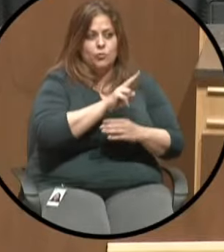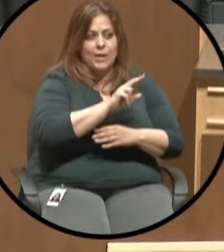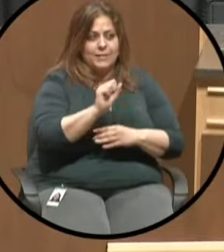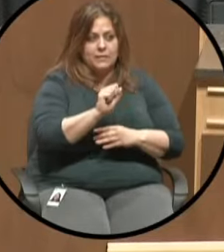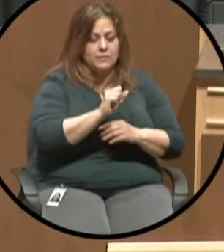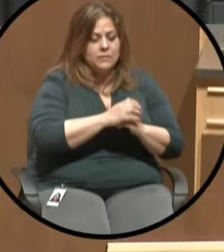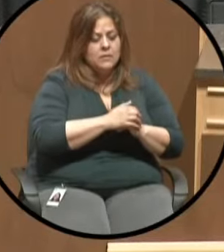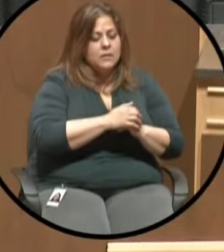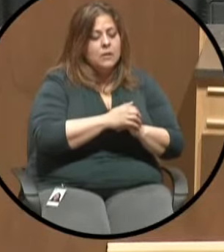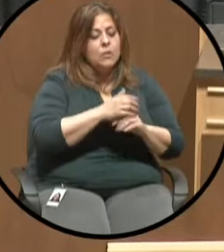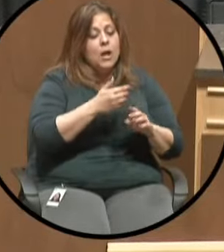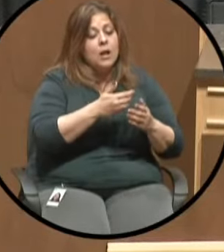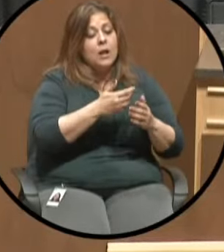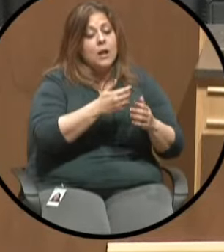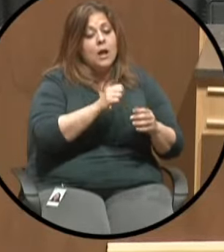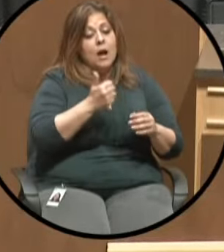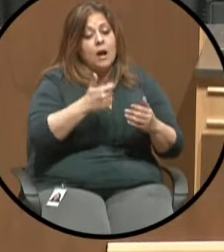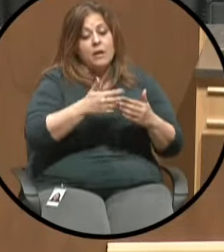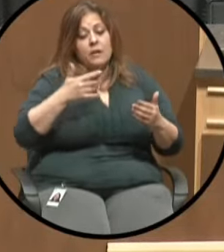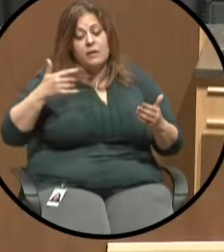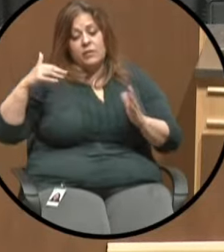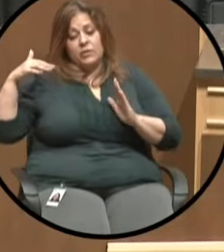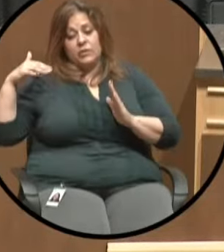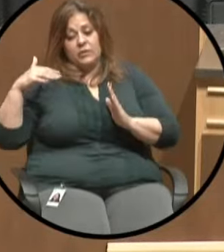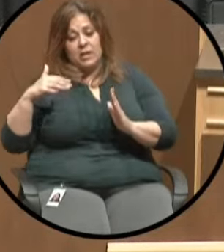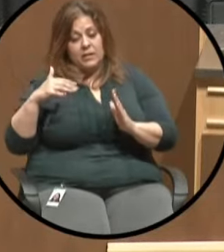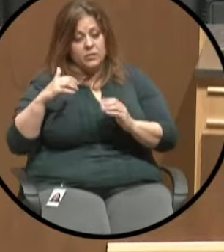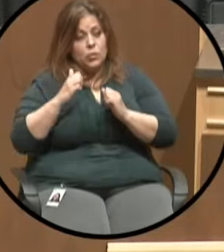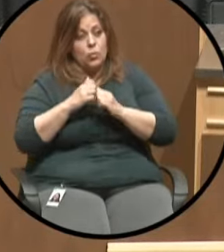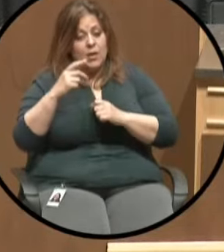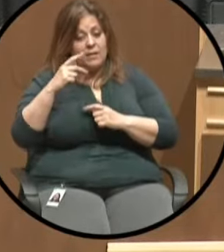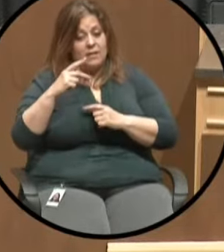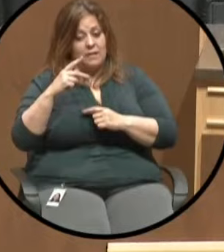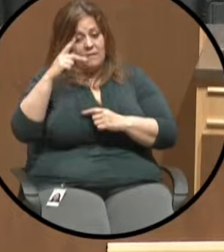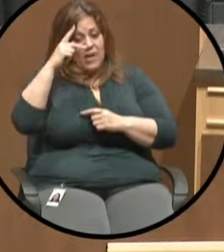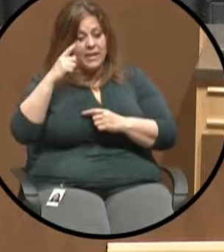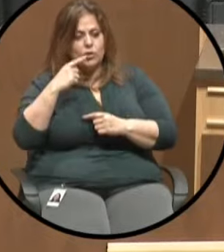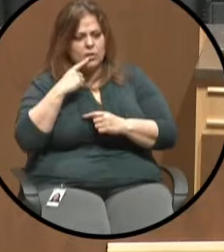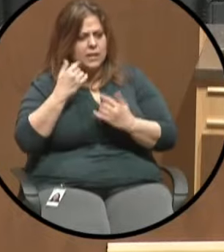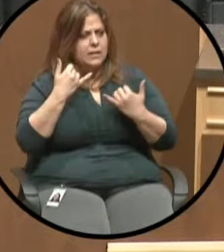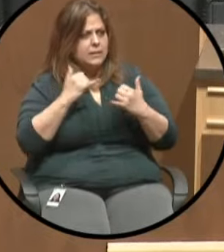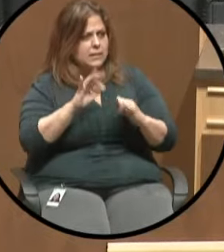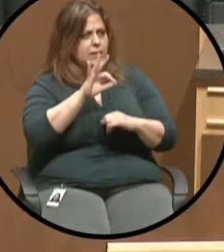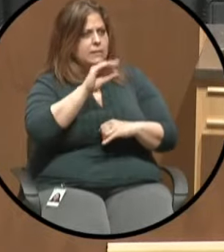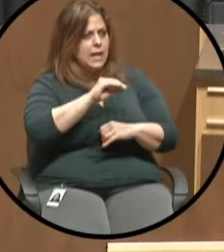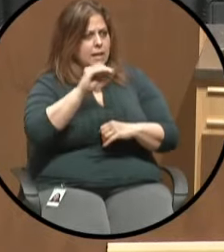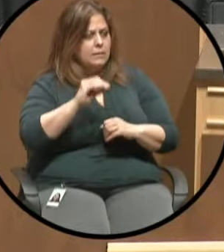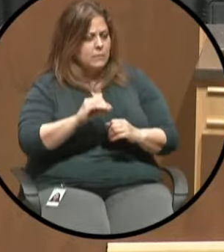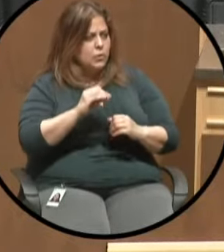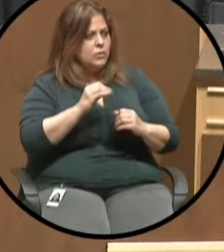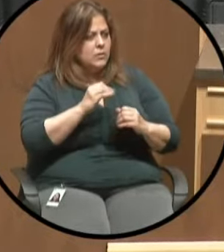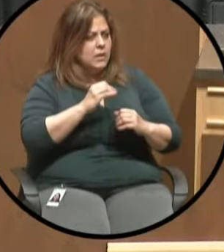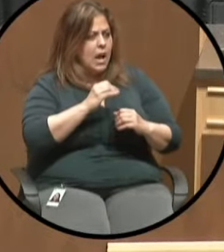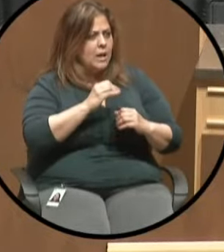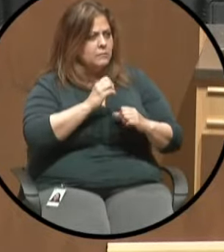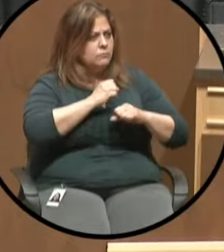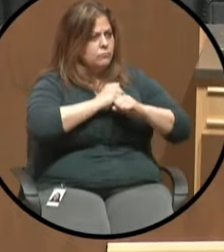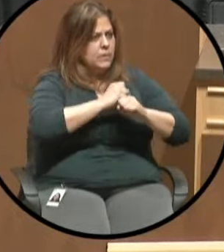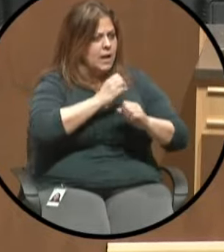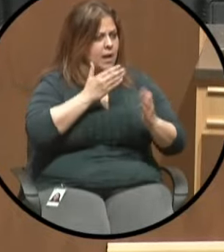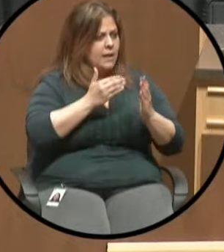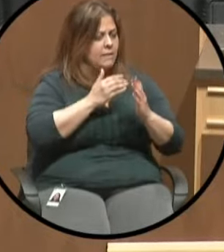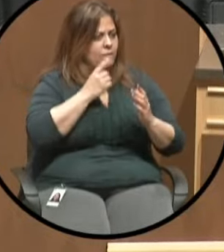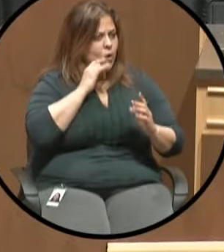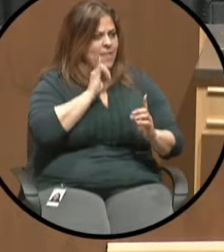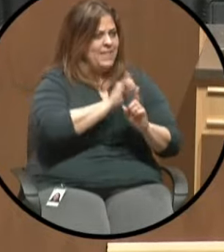previous studies performed in Qatar, for instance, with the Pfizer study demonstrated 90% efficacy against this variant.